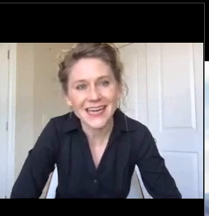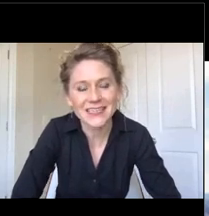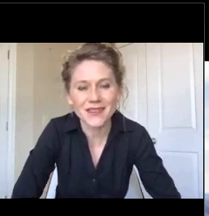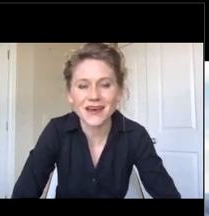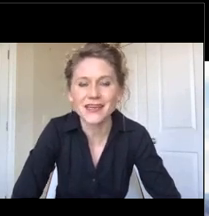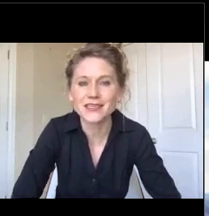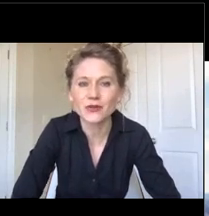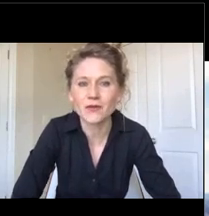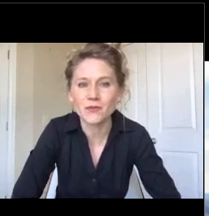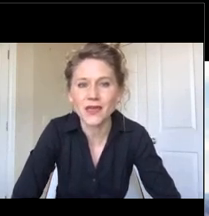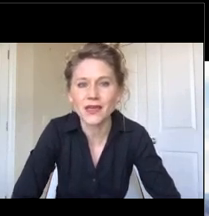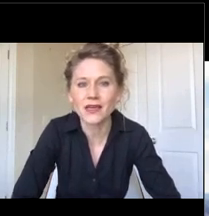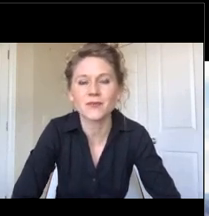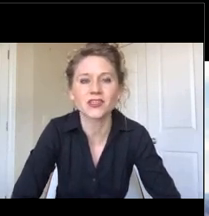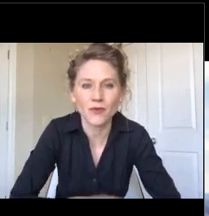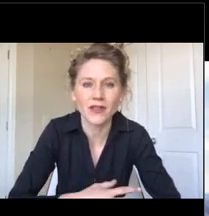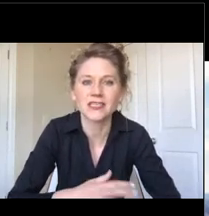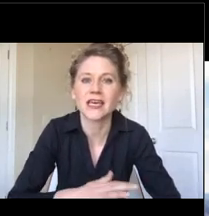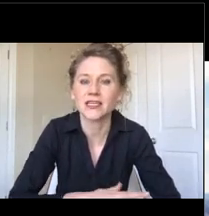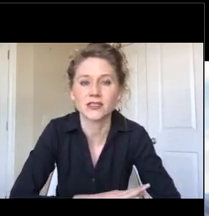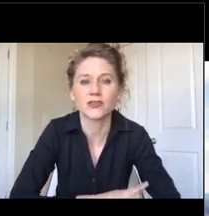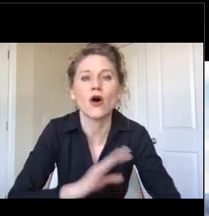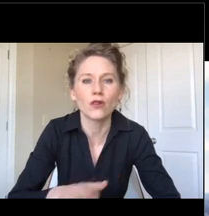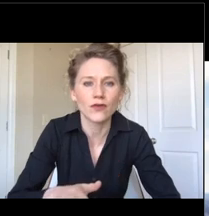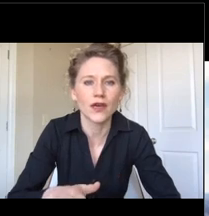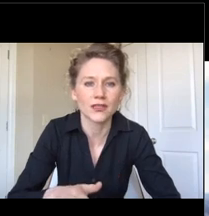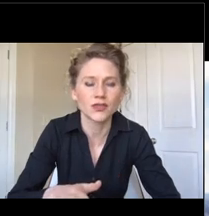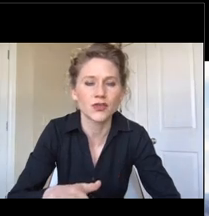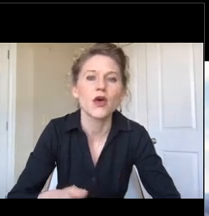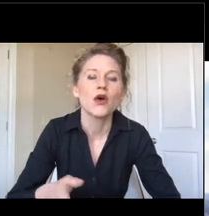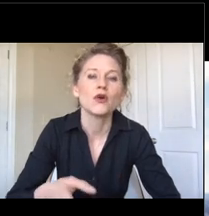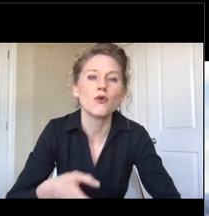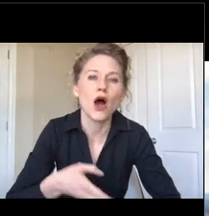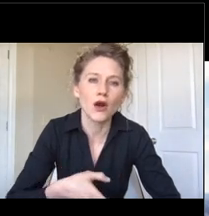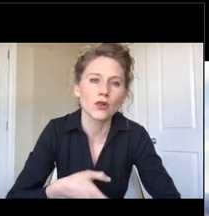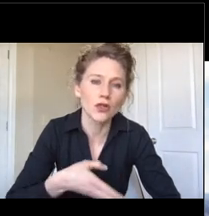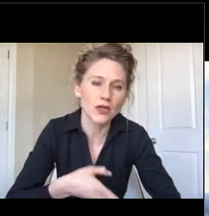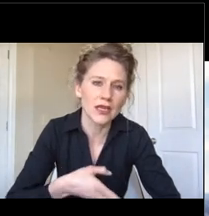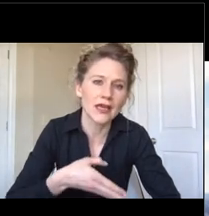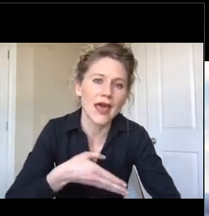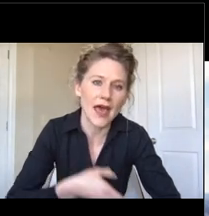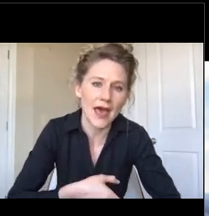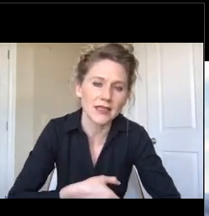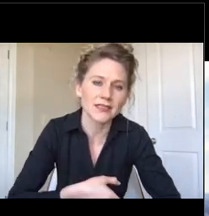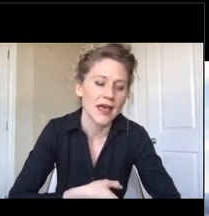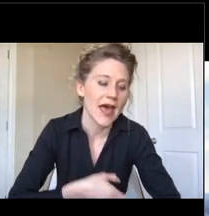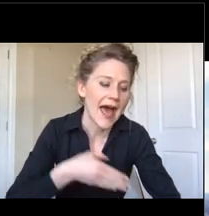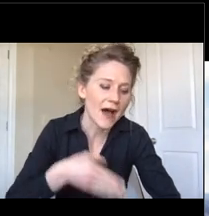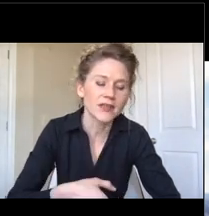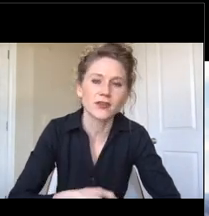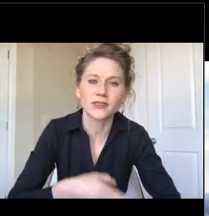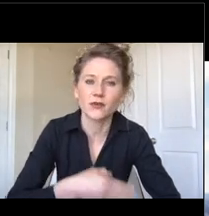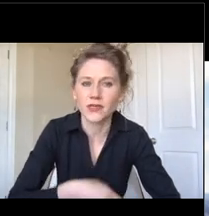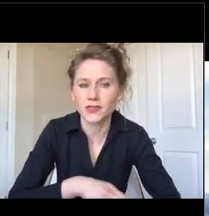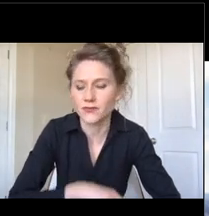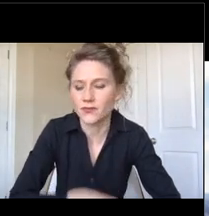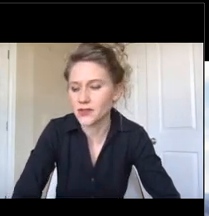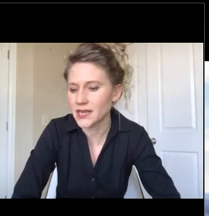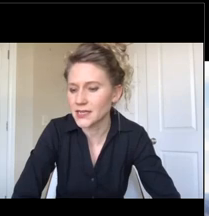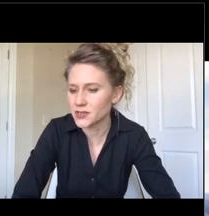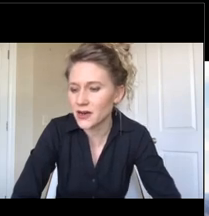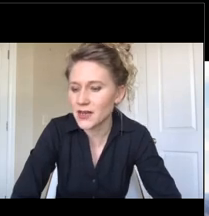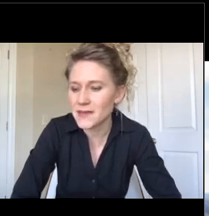year, and we thought his story would be especially relevant to agencies all over the country who are looking at how they search their